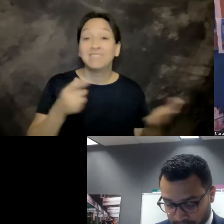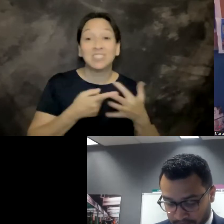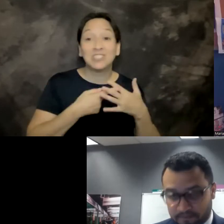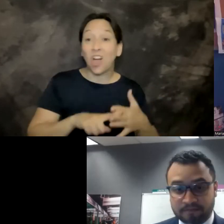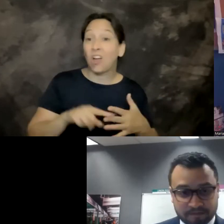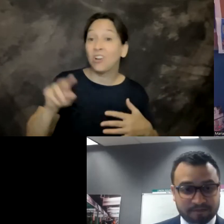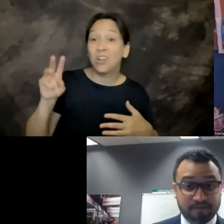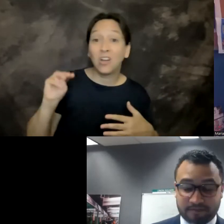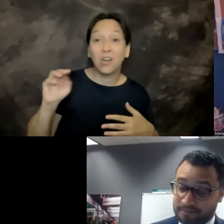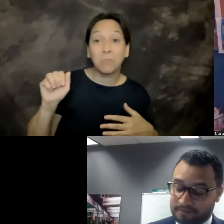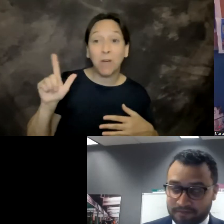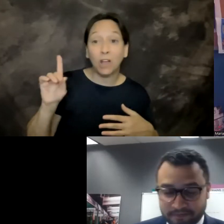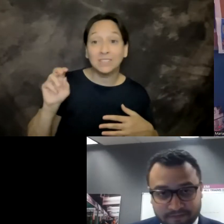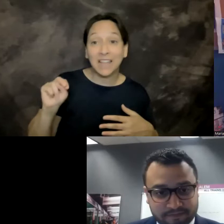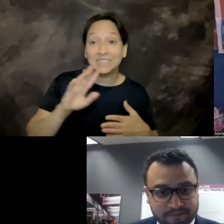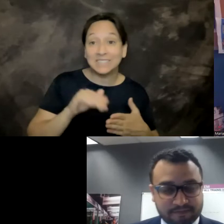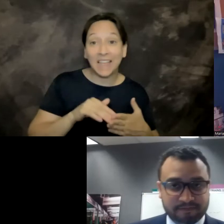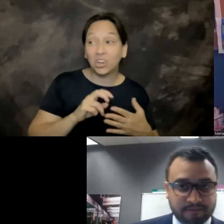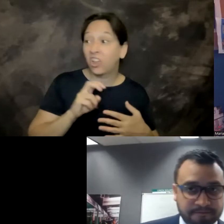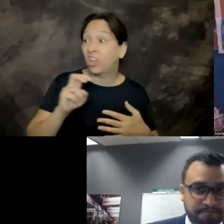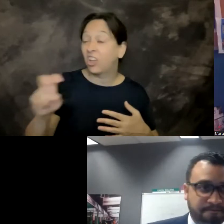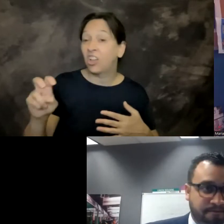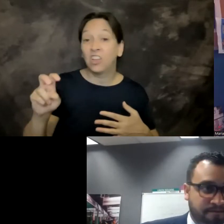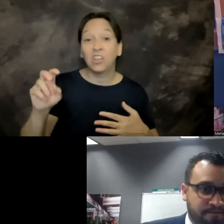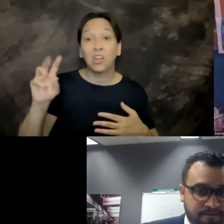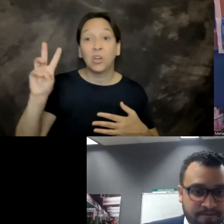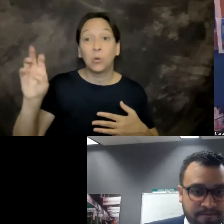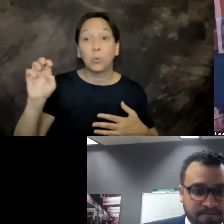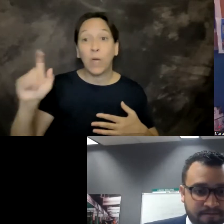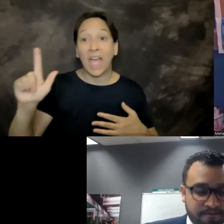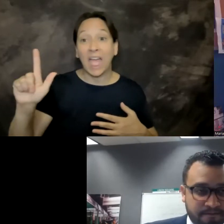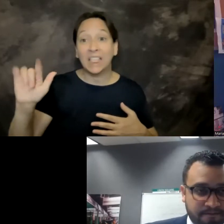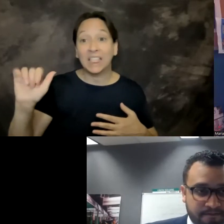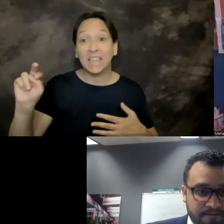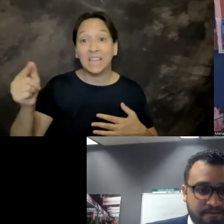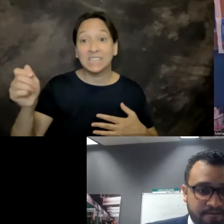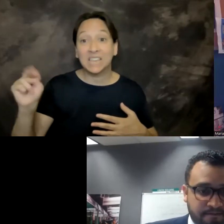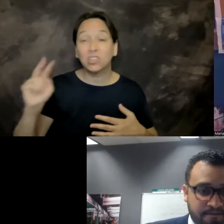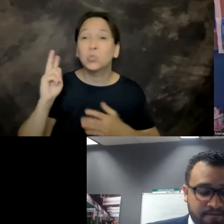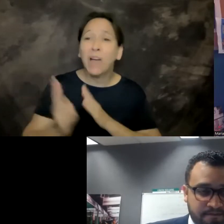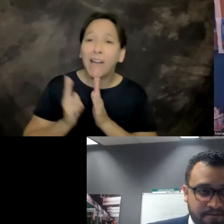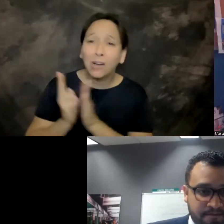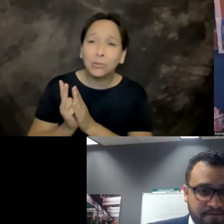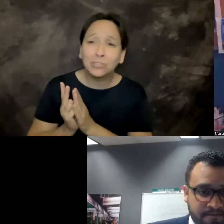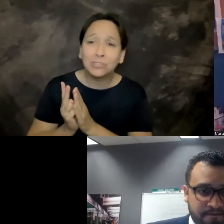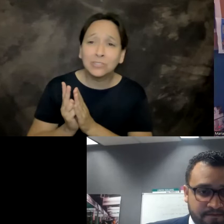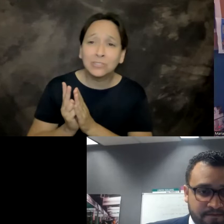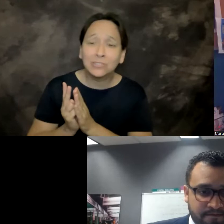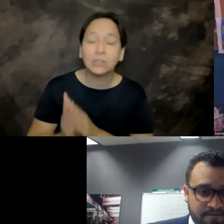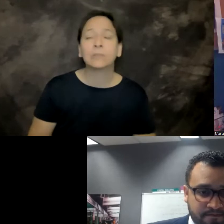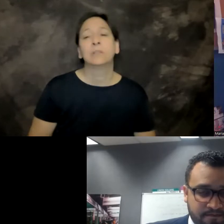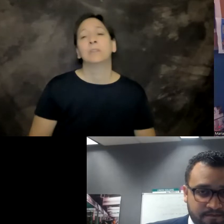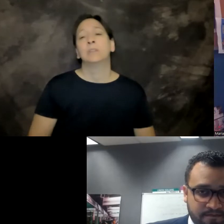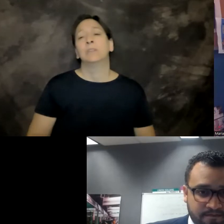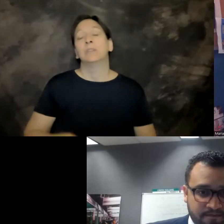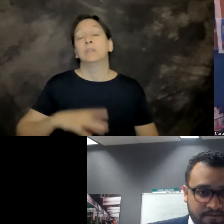Wellington. So I was very upset over that, and I'm just concerned that if